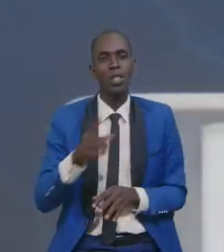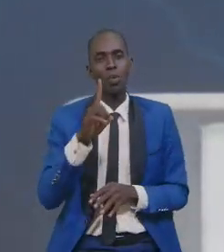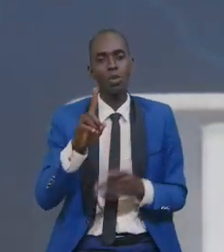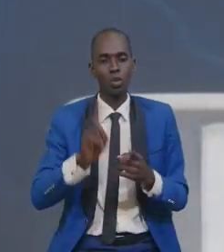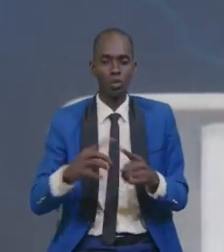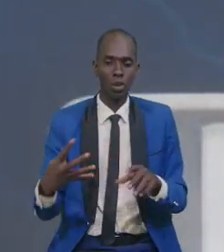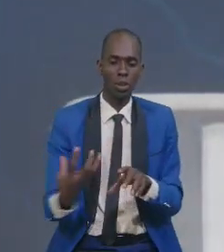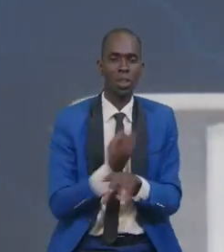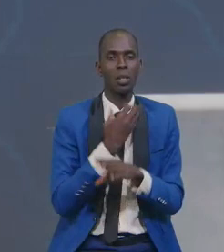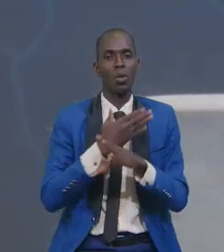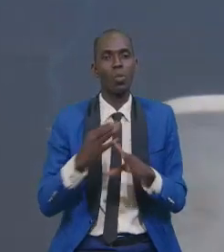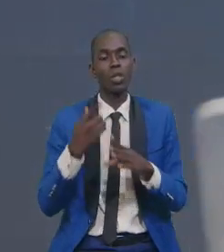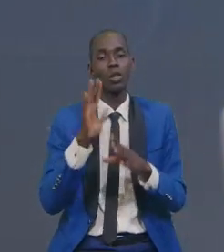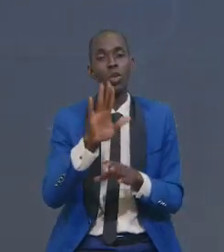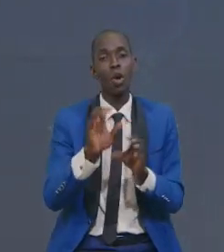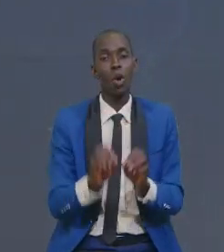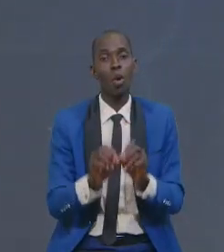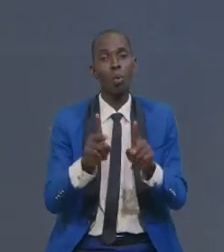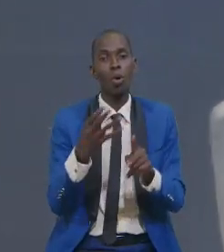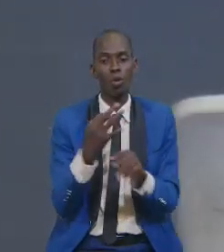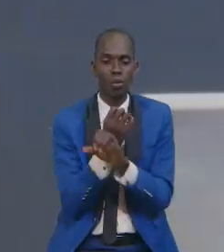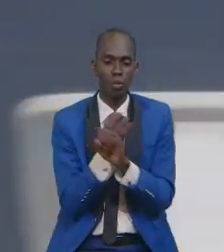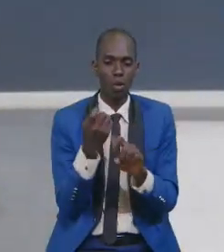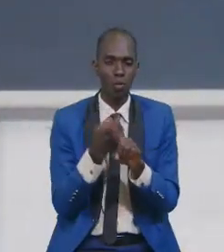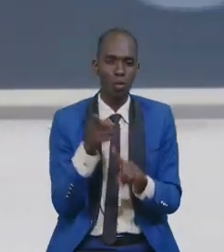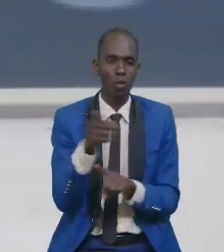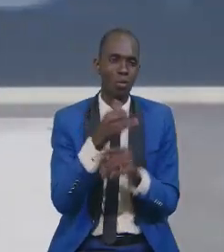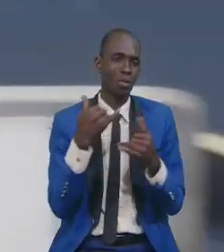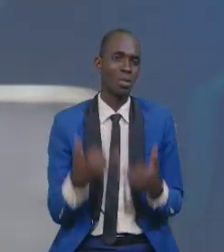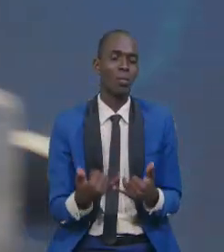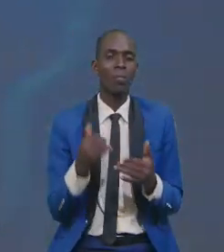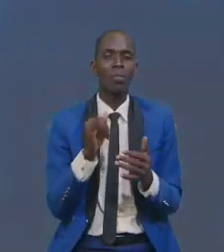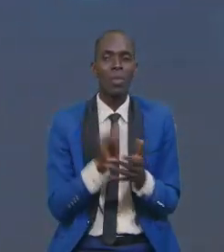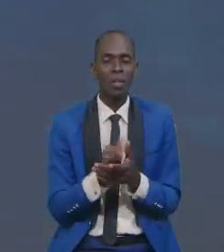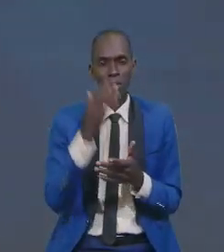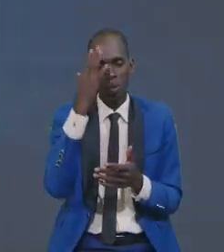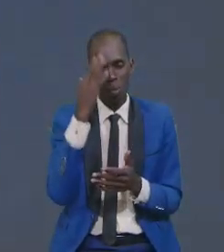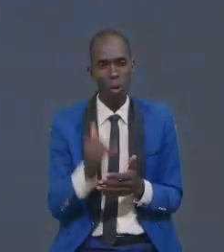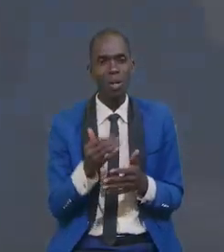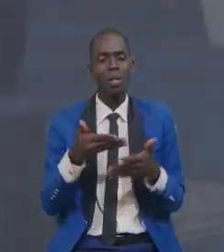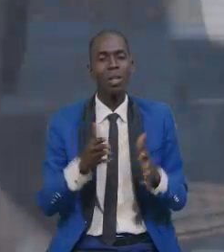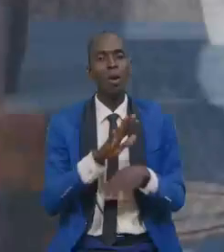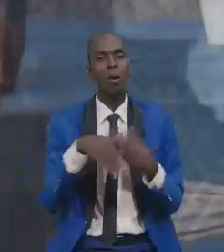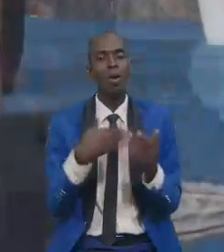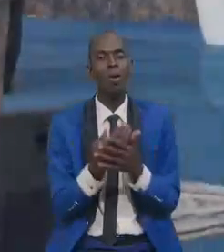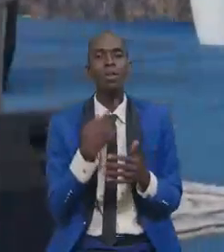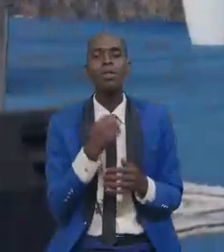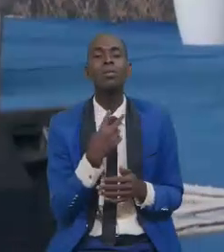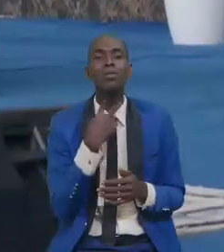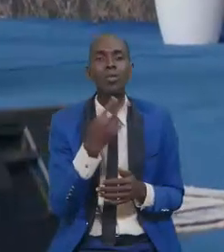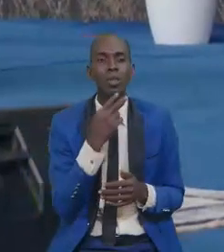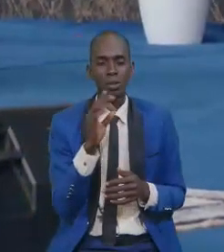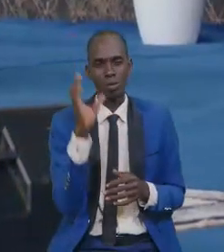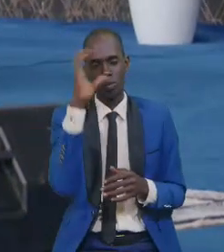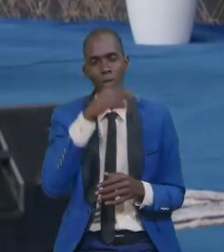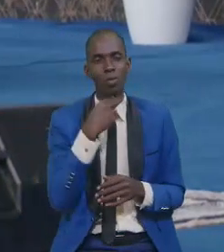of salvation away from you? Let all the earth keep silence before him. The Lord